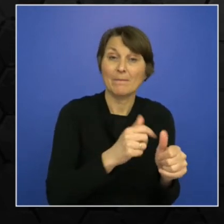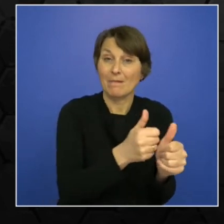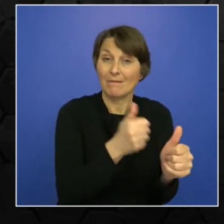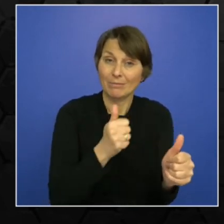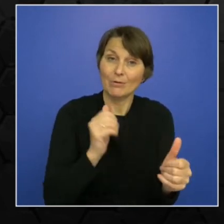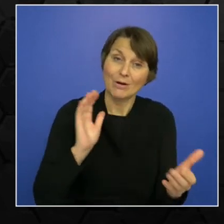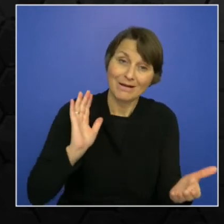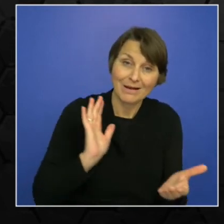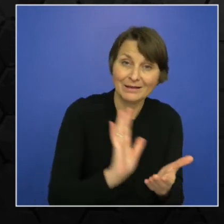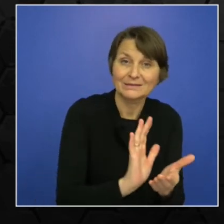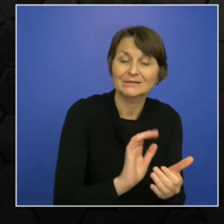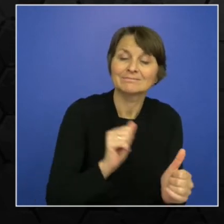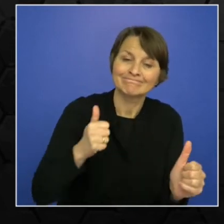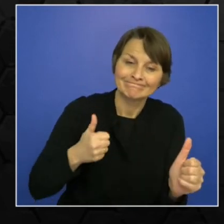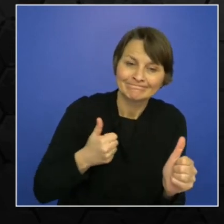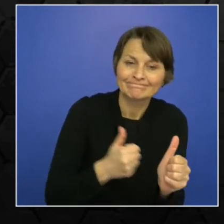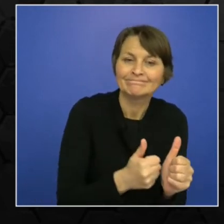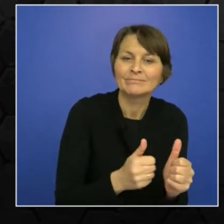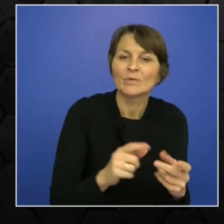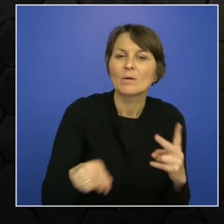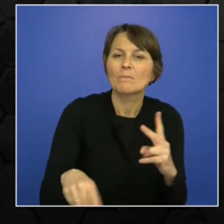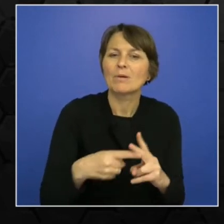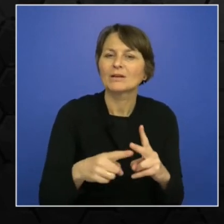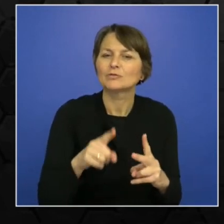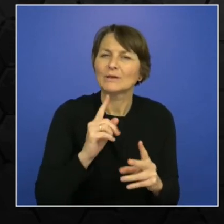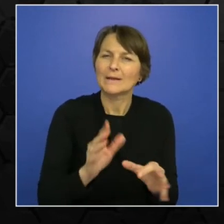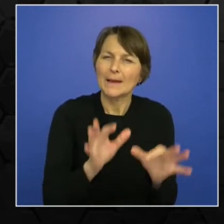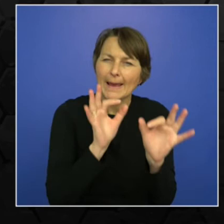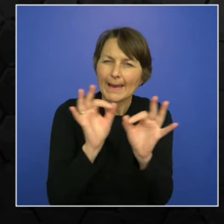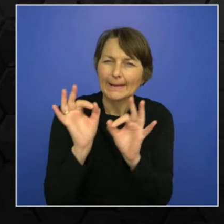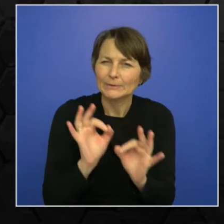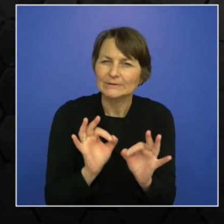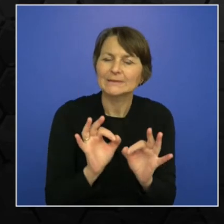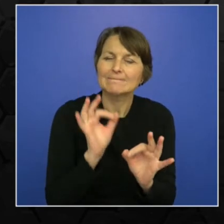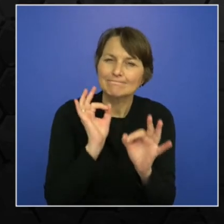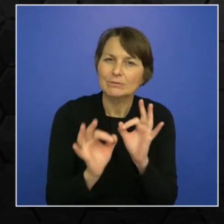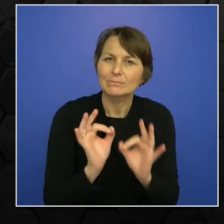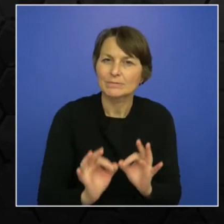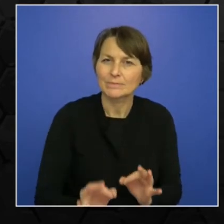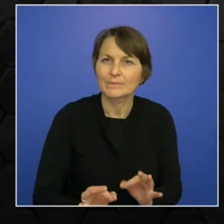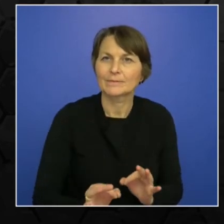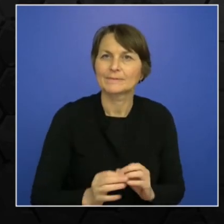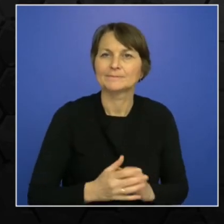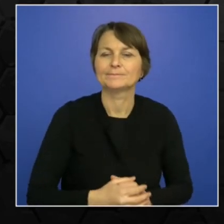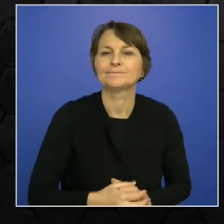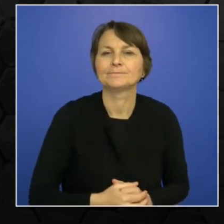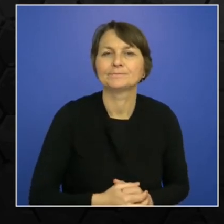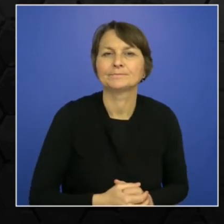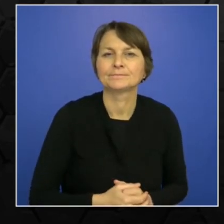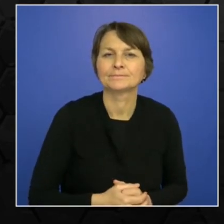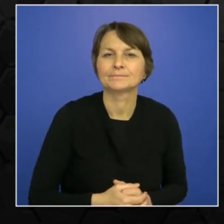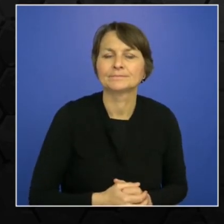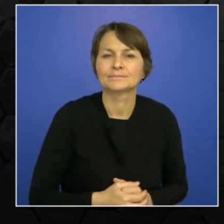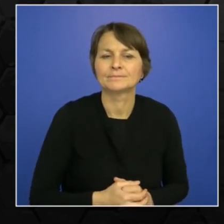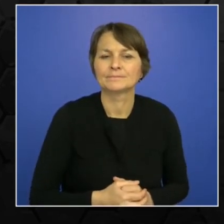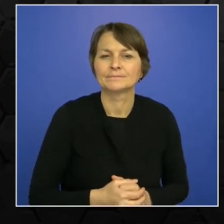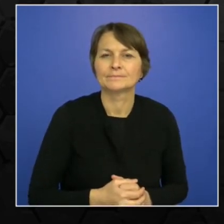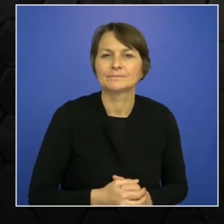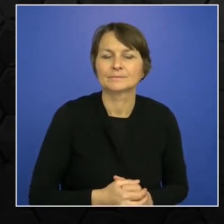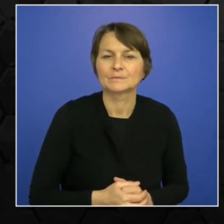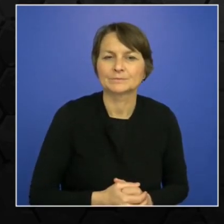concern here, because we are getting immense and many-fold increase in the